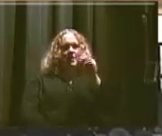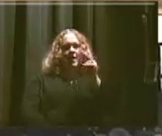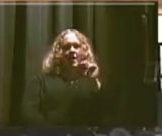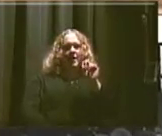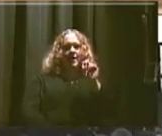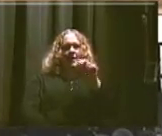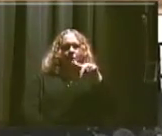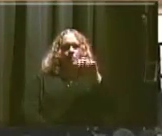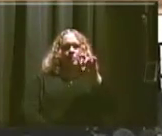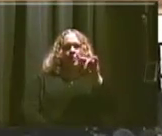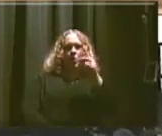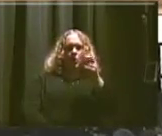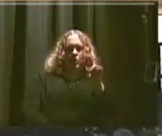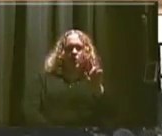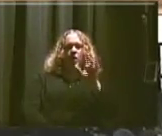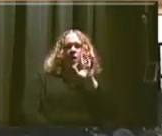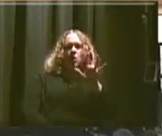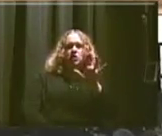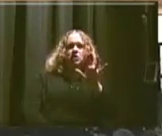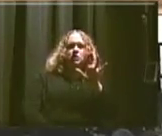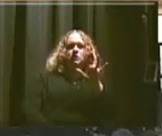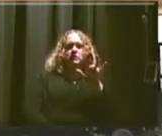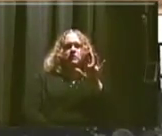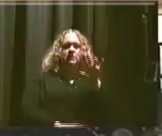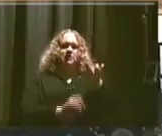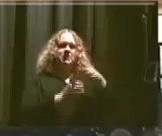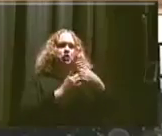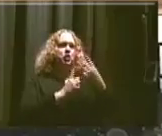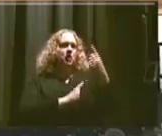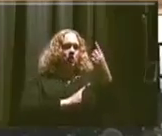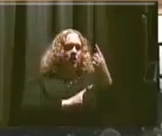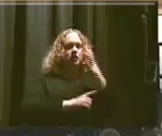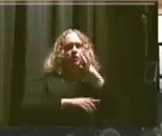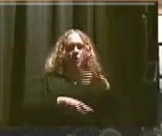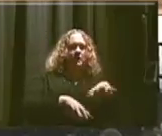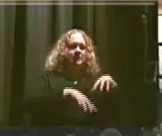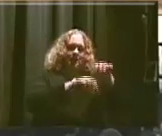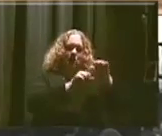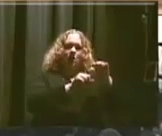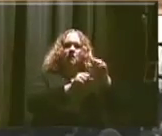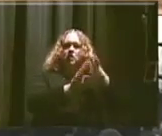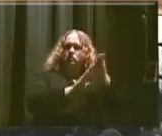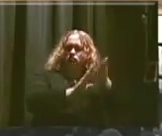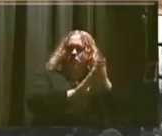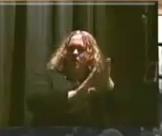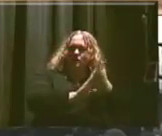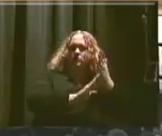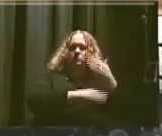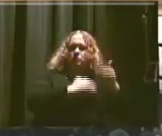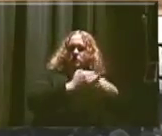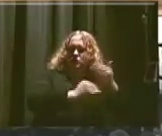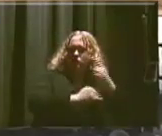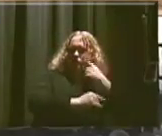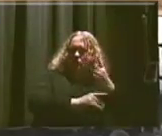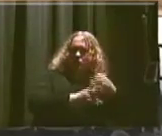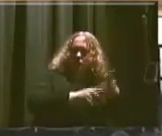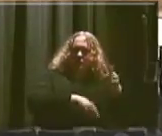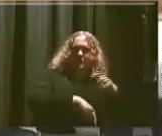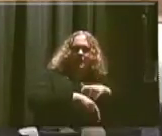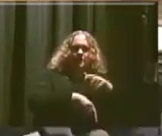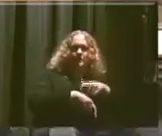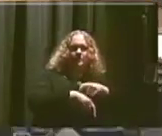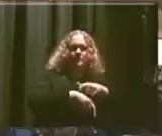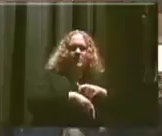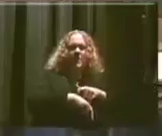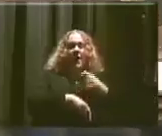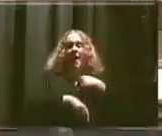to run the procedures for a little while. Thank you, Chair Jones, and welcome to Central High School, which I call the